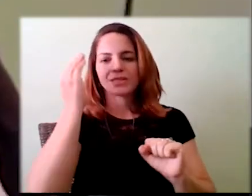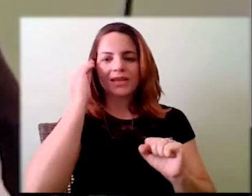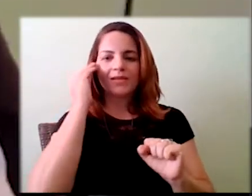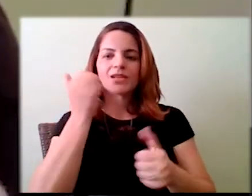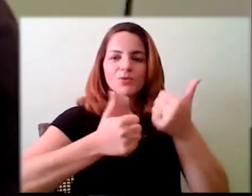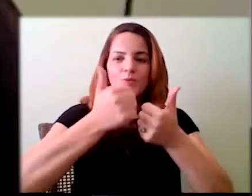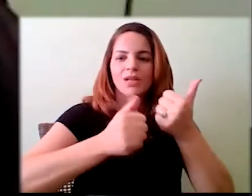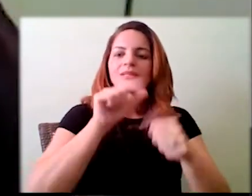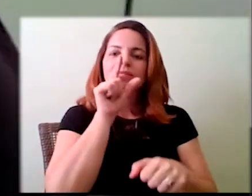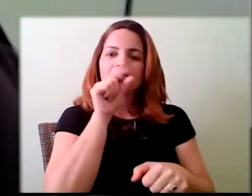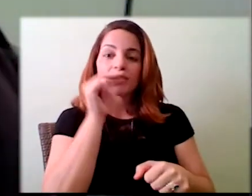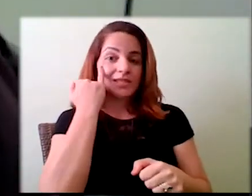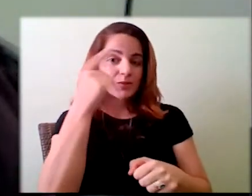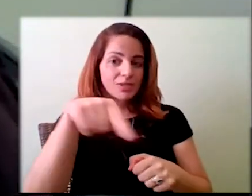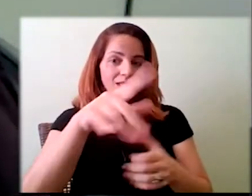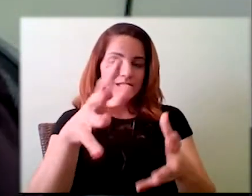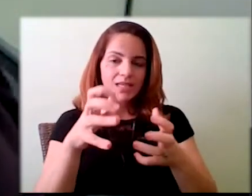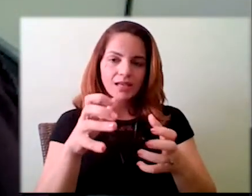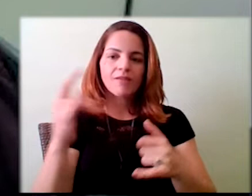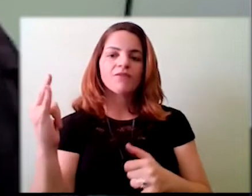some birds. There you go.